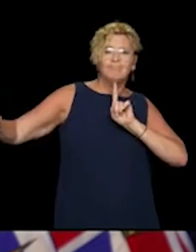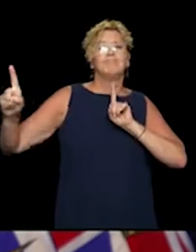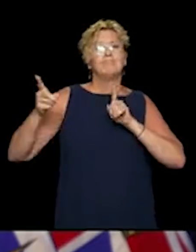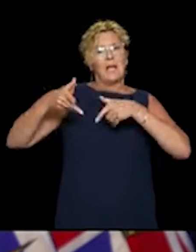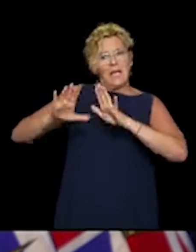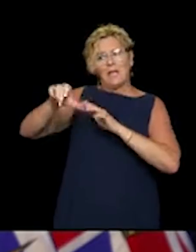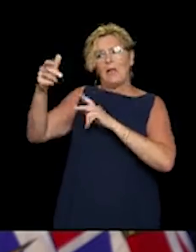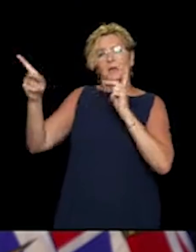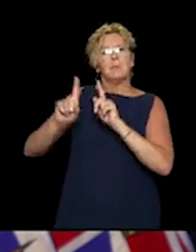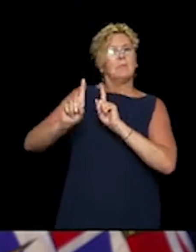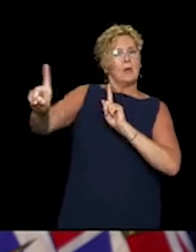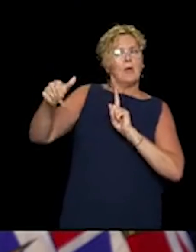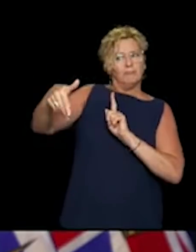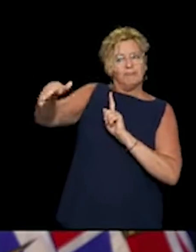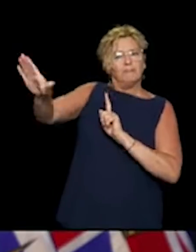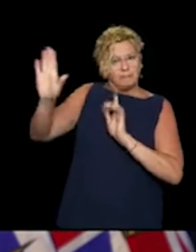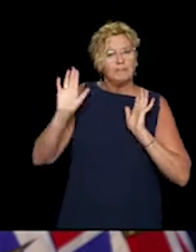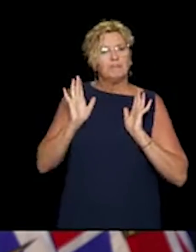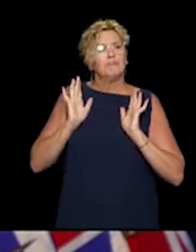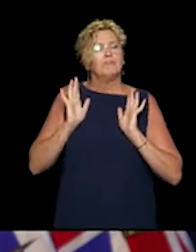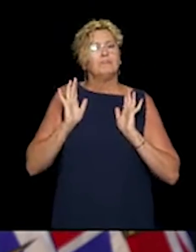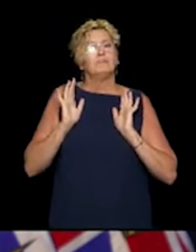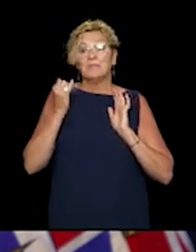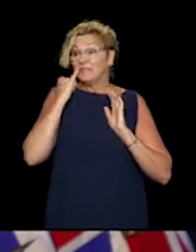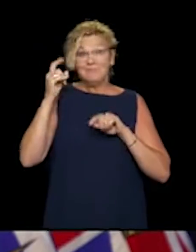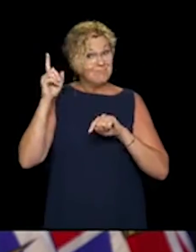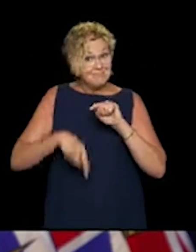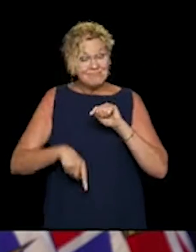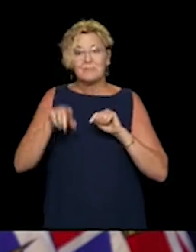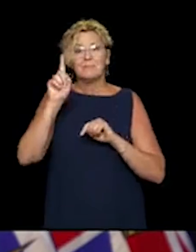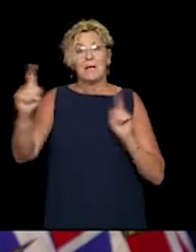particularly in uncontrolled environments, and sometimes that means wearing a mask as well.